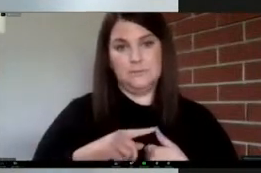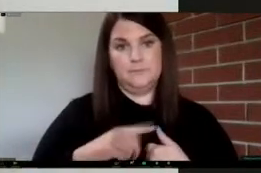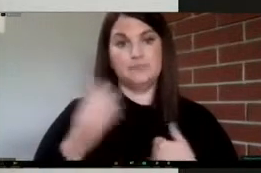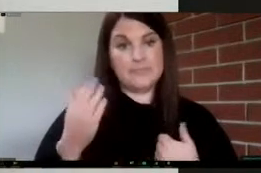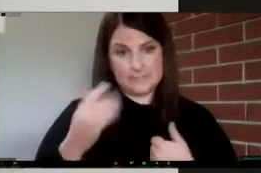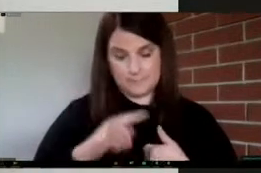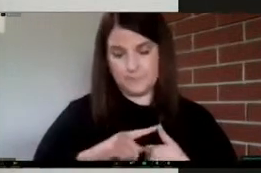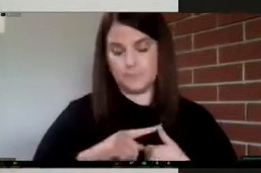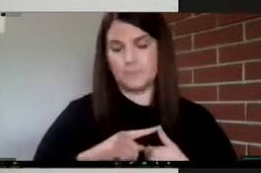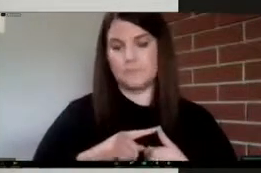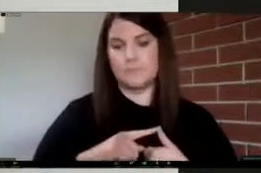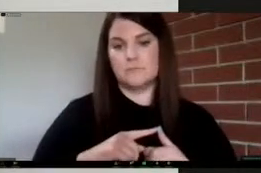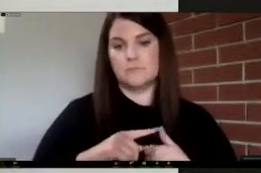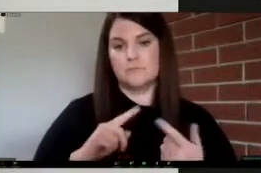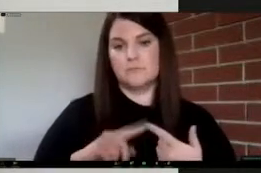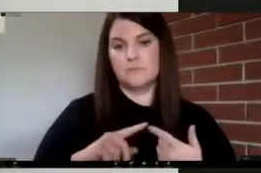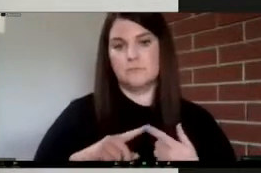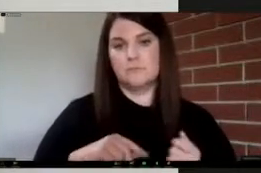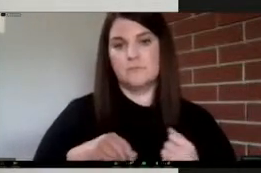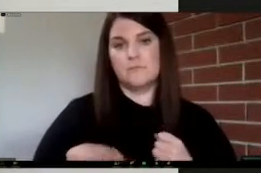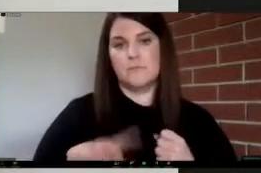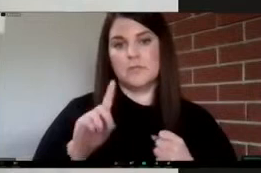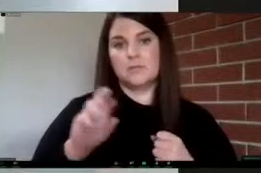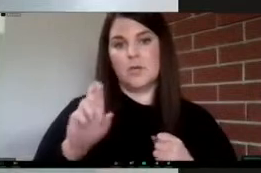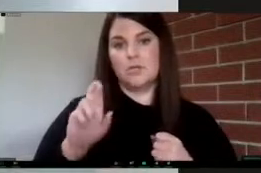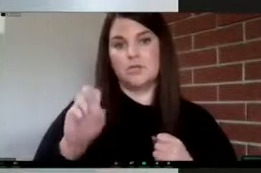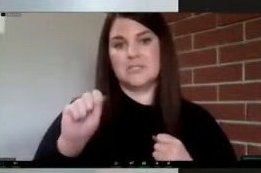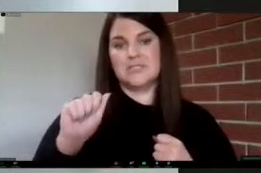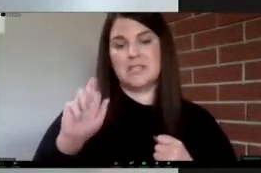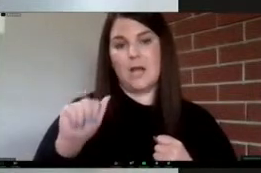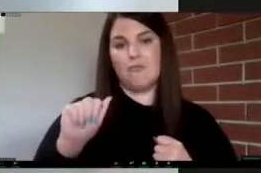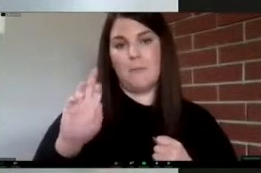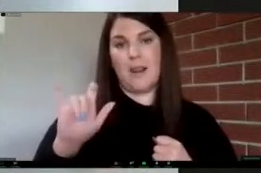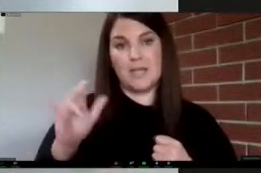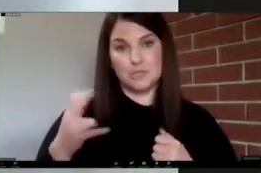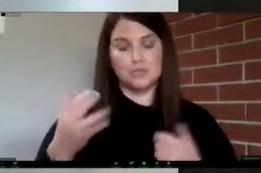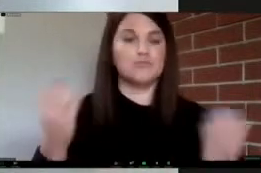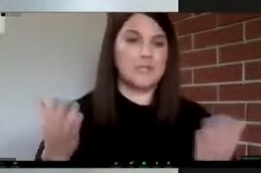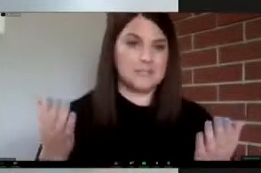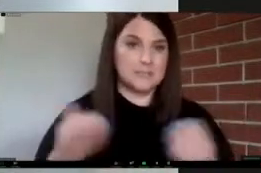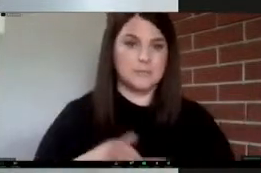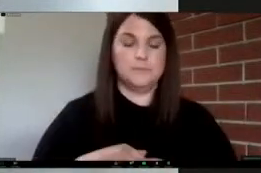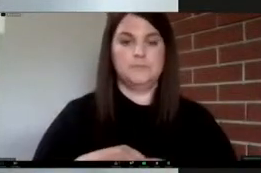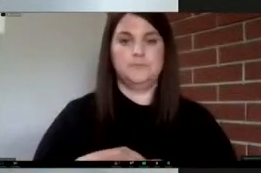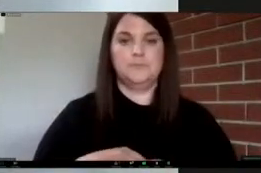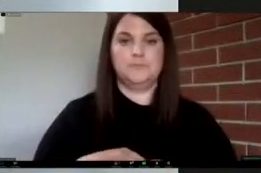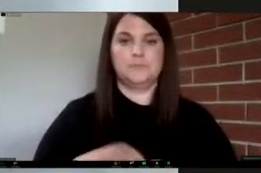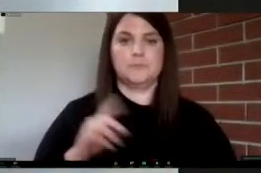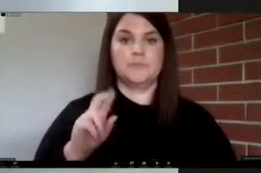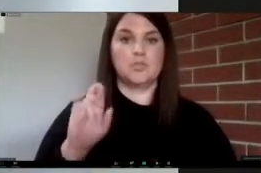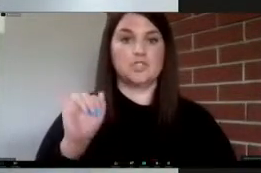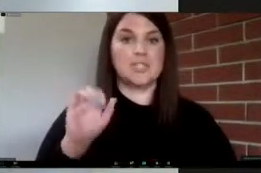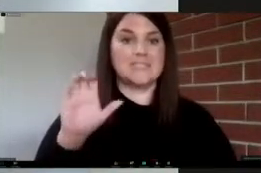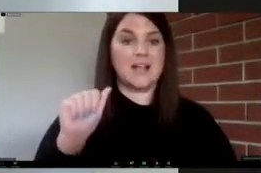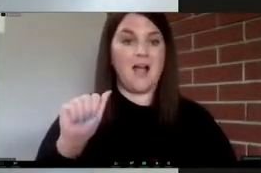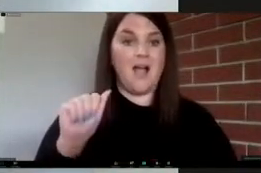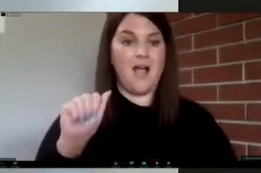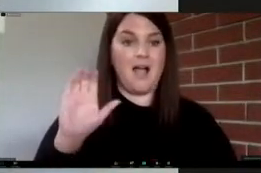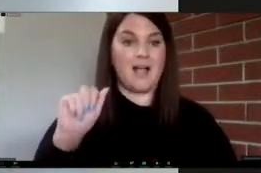Present. Dr. Sarah Bleich. Present. Dr. Jessica